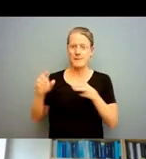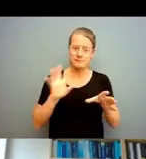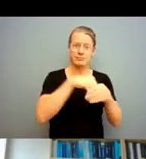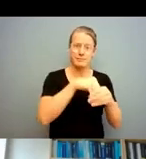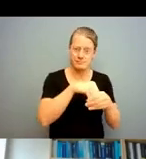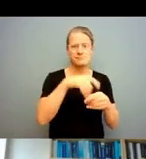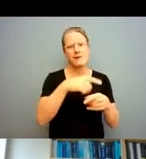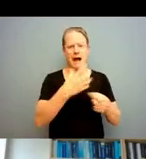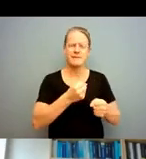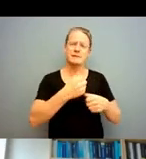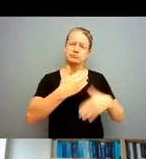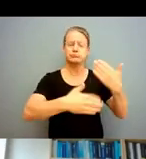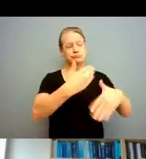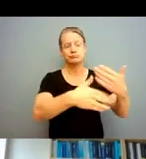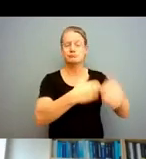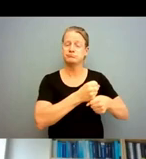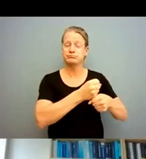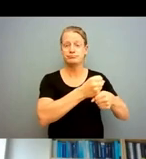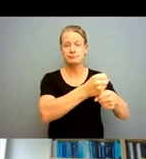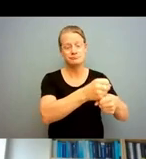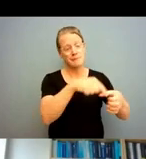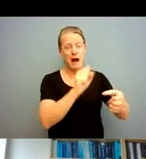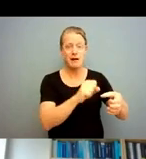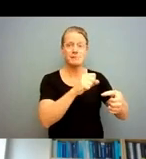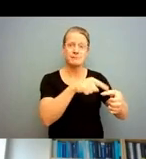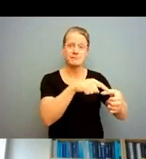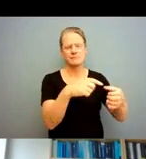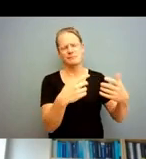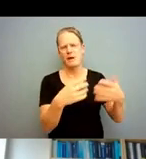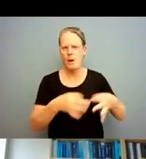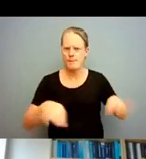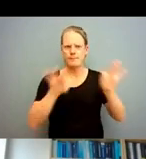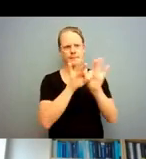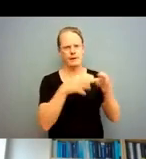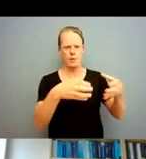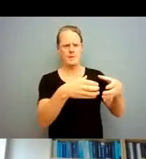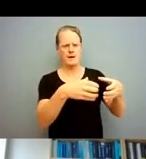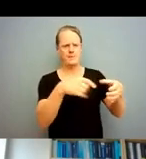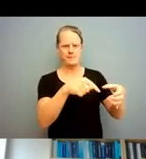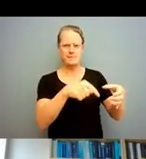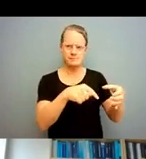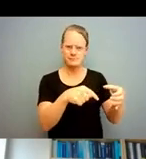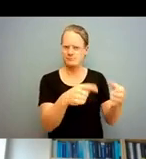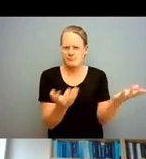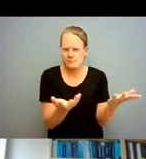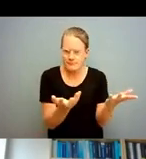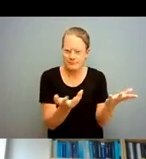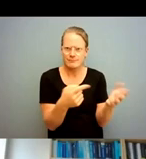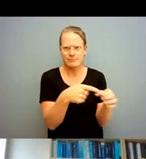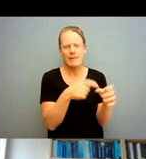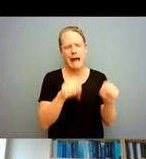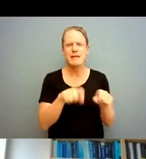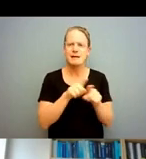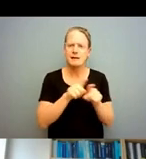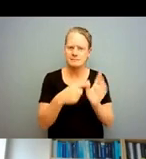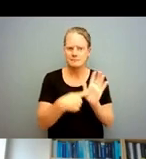very important body when it comes to both promoting the declaration, sharing information